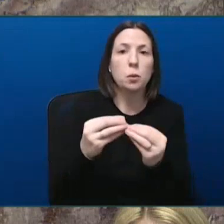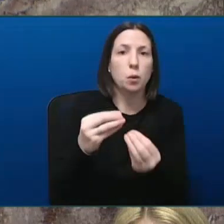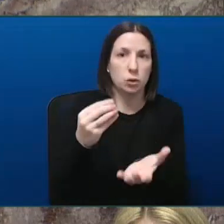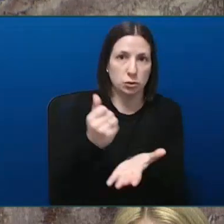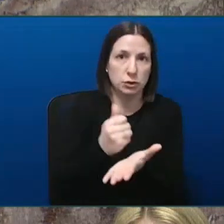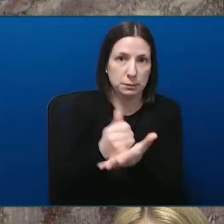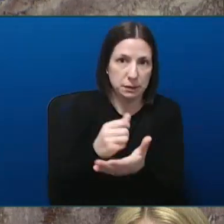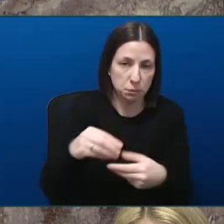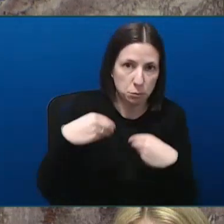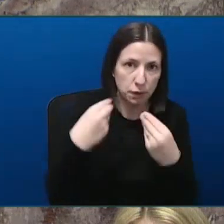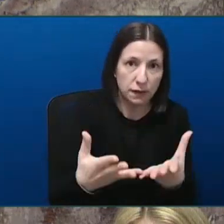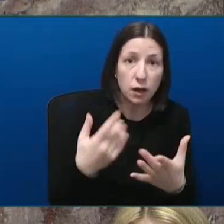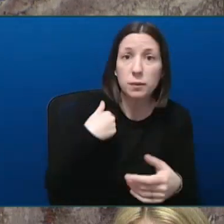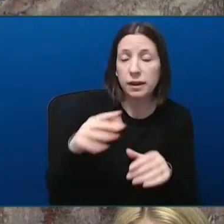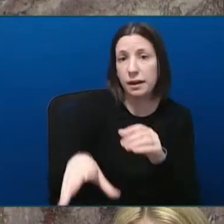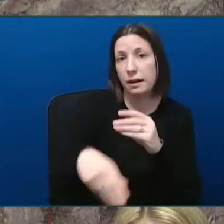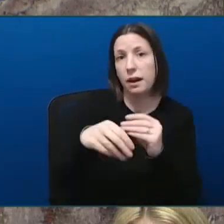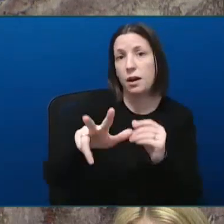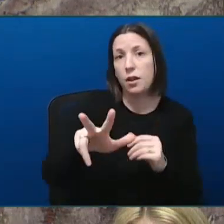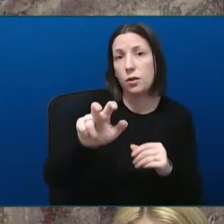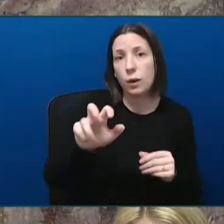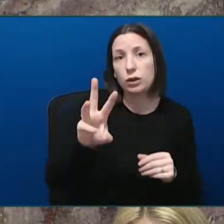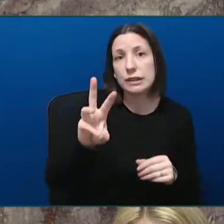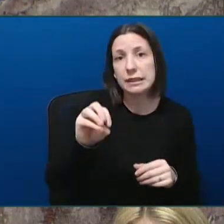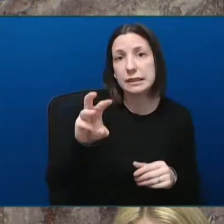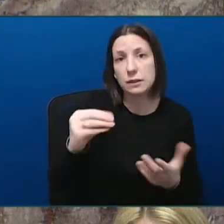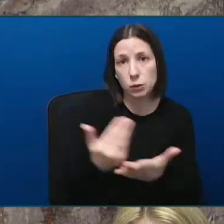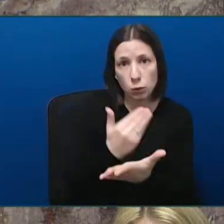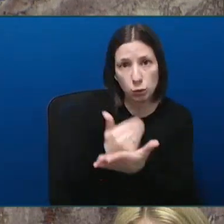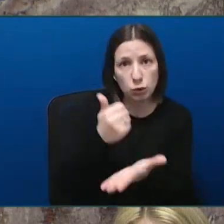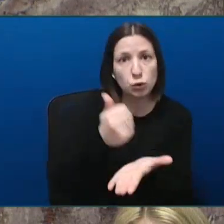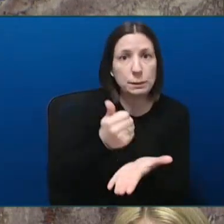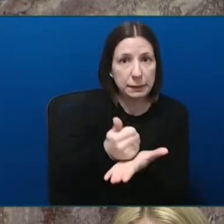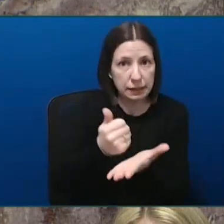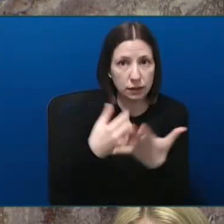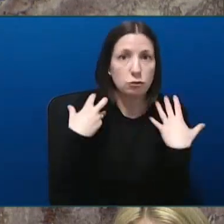360 new treatment and recovery beds for adults and youth. We